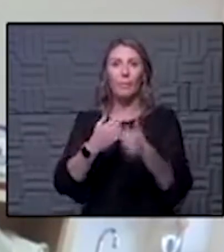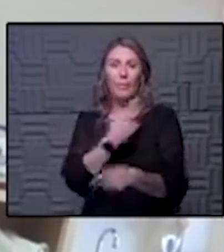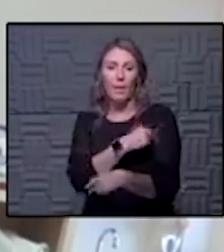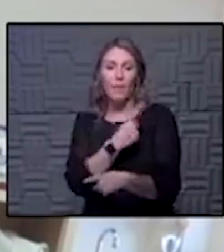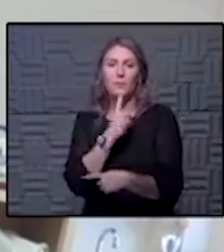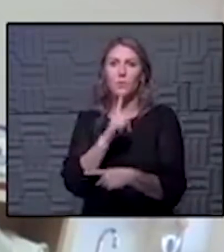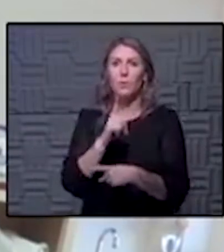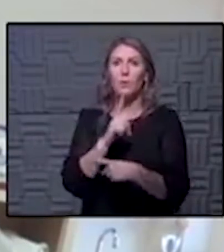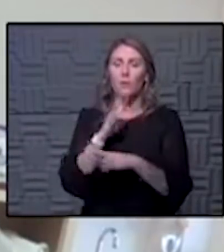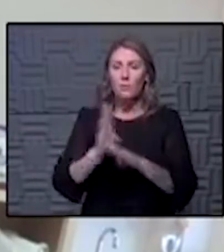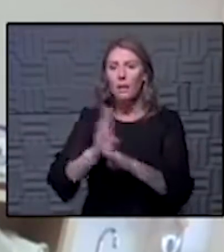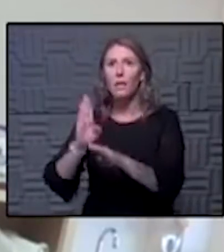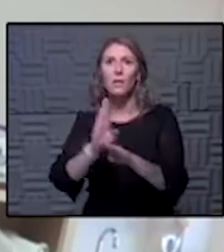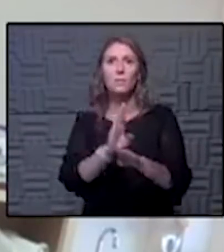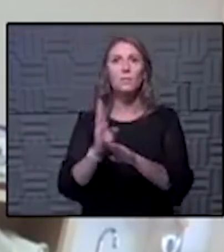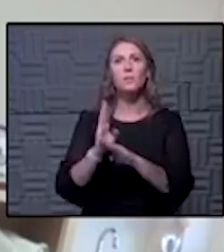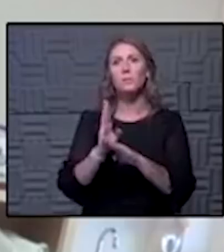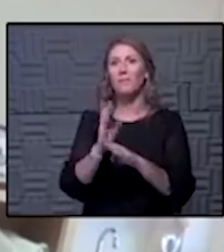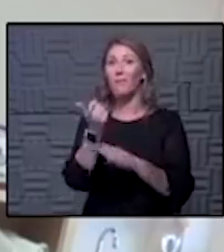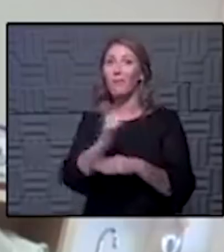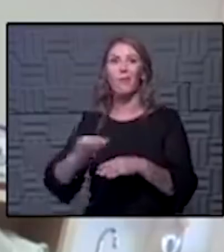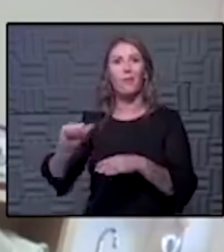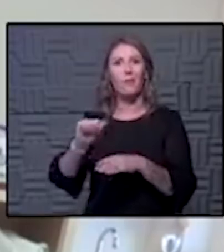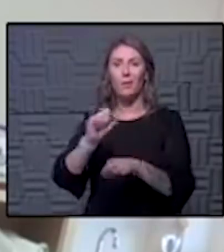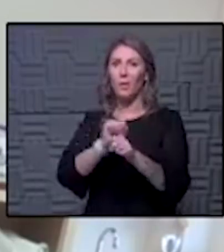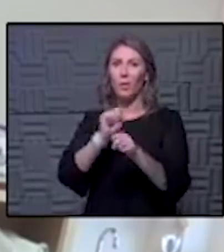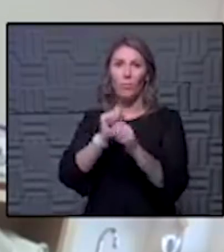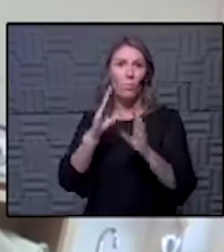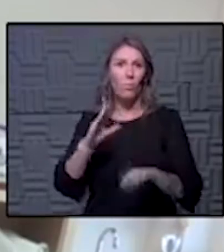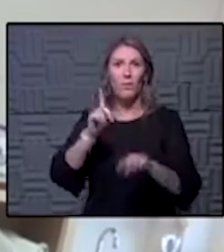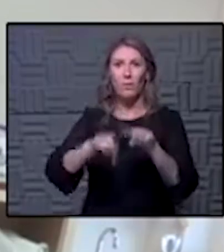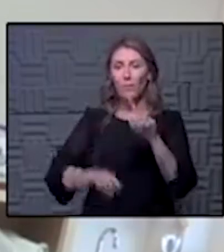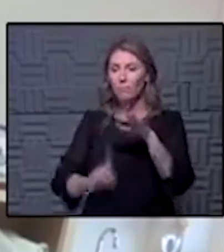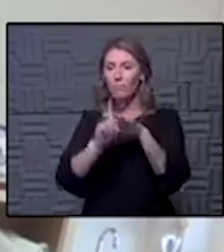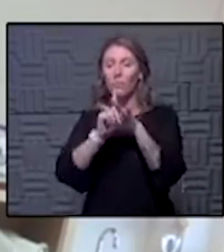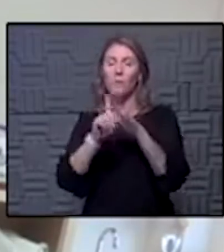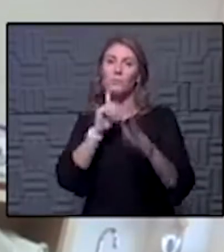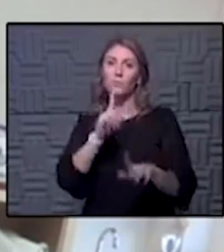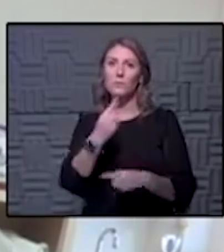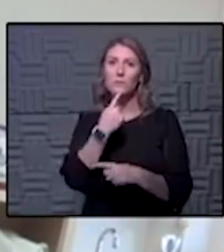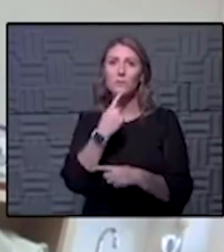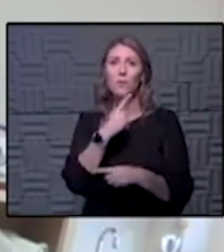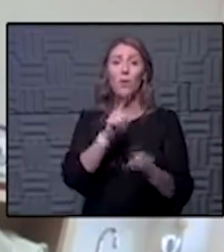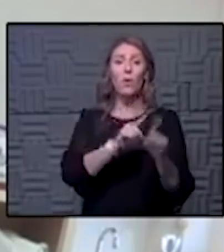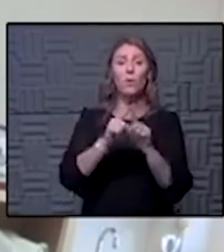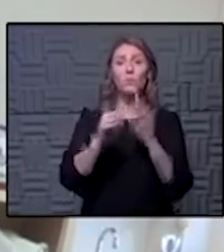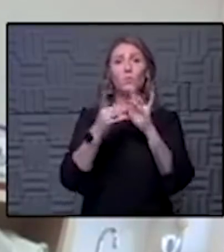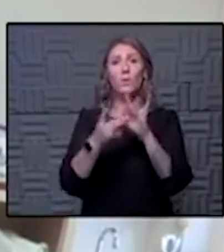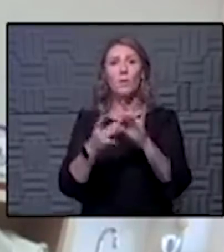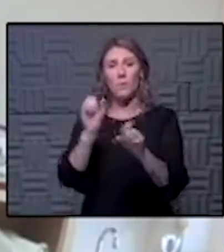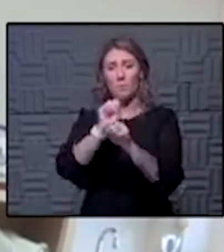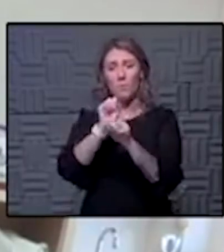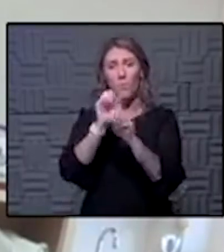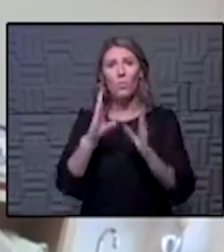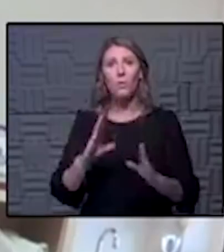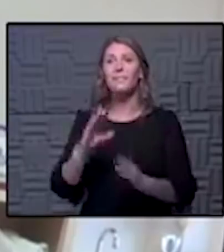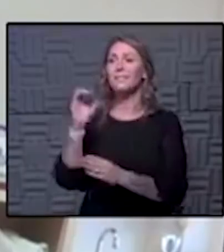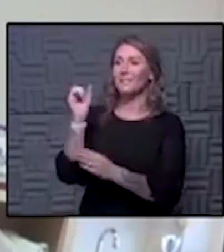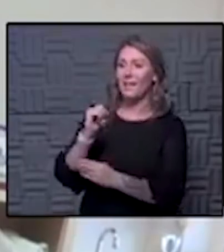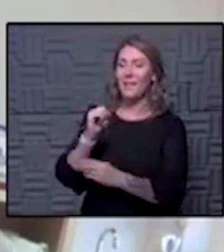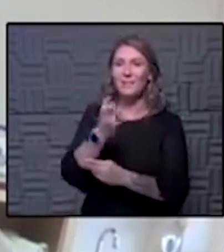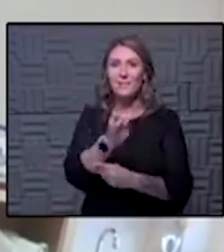busy. Any loss of employees is really serious. I might add, in terms of our employees, yes, some of them have gotten it